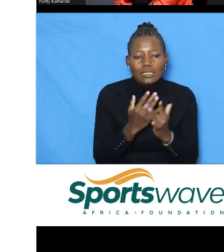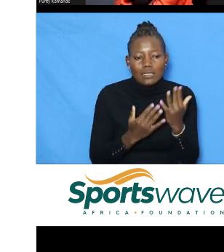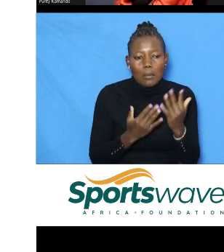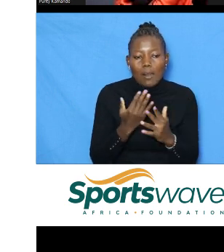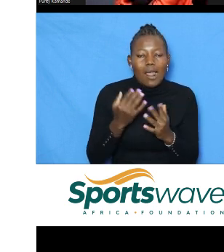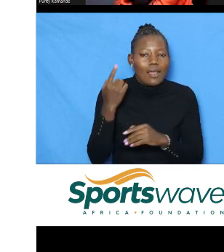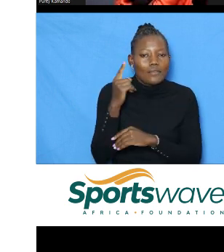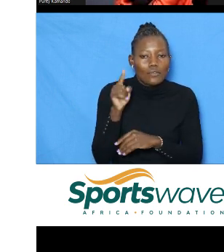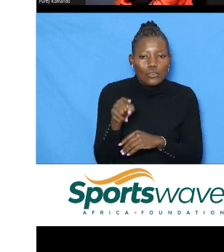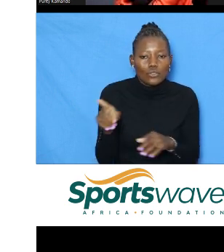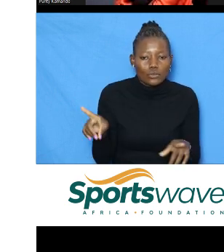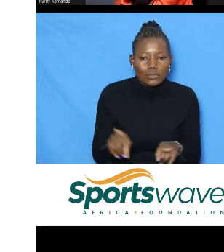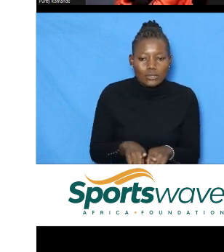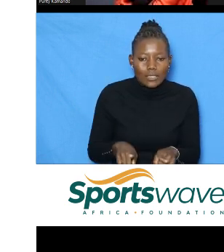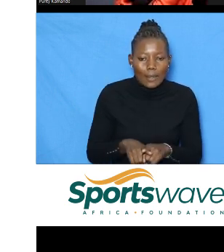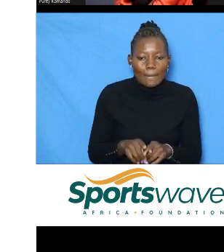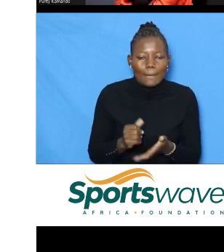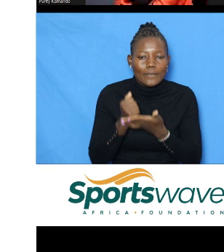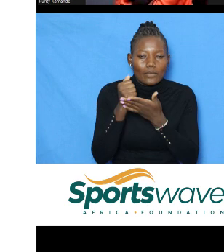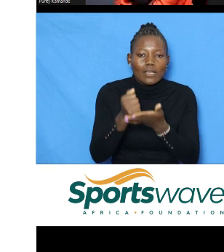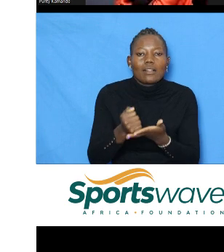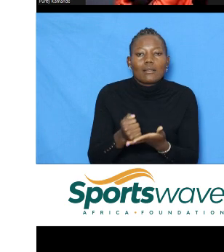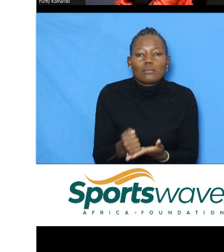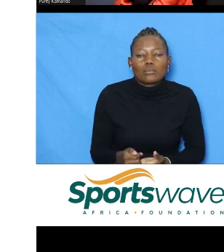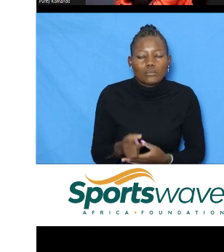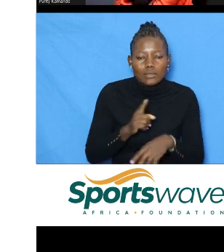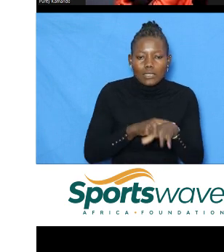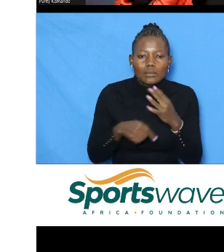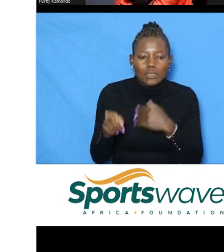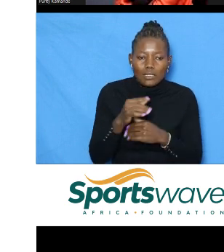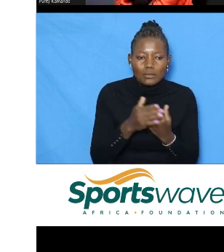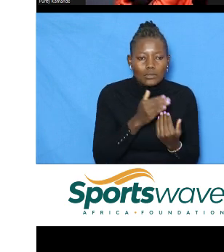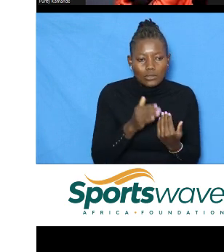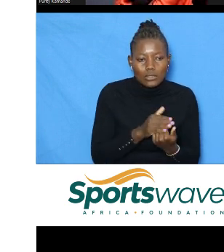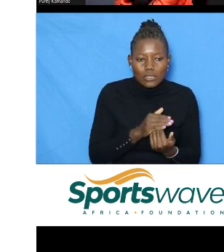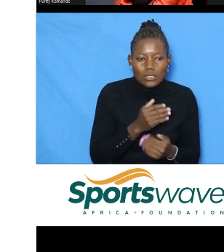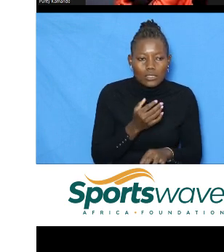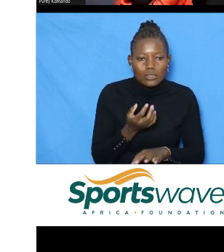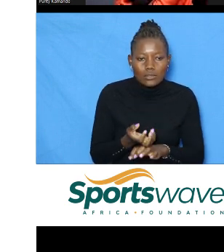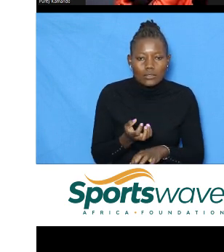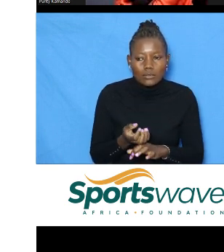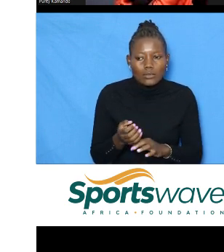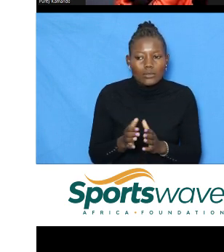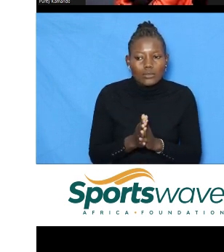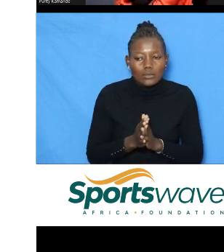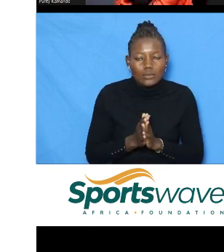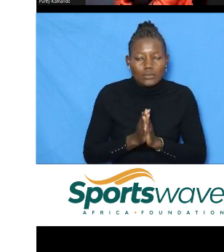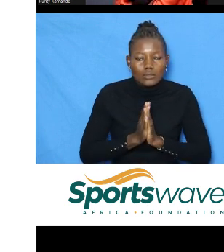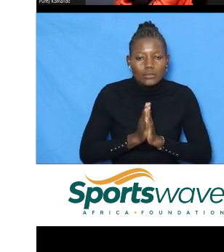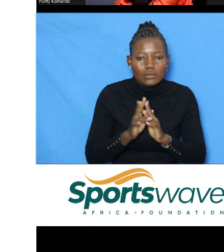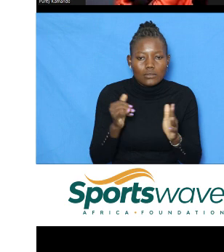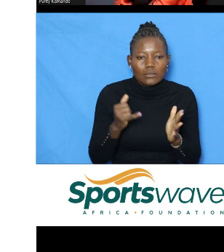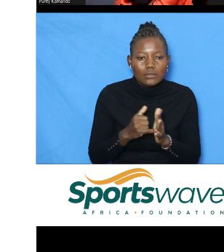volume and also aids, especially when it comes to taking care of lean muscle mass. Iron is a very